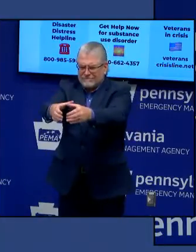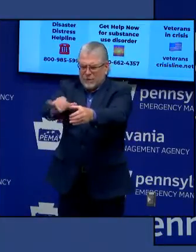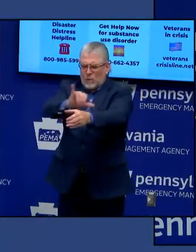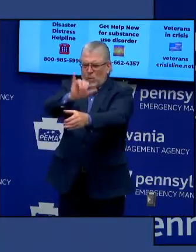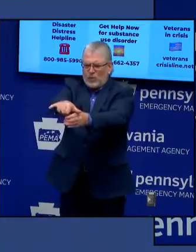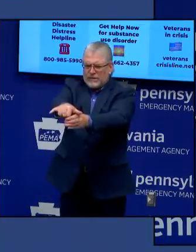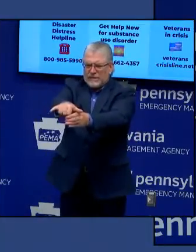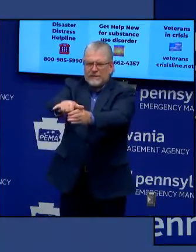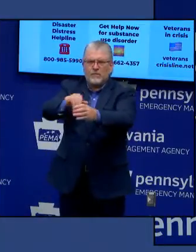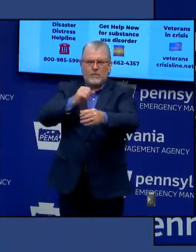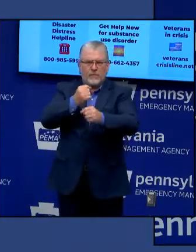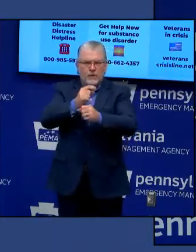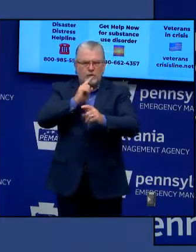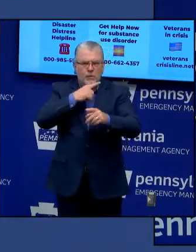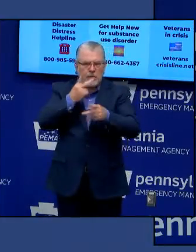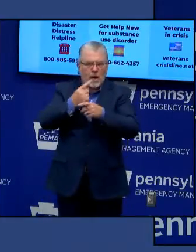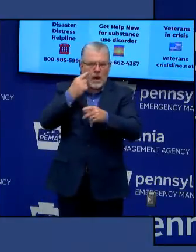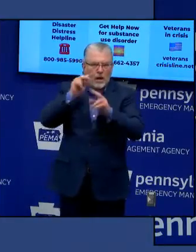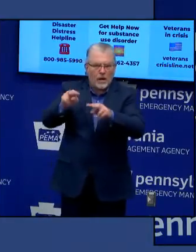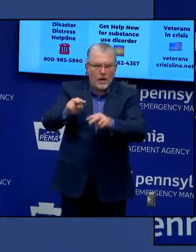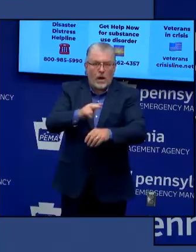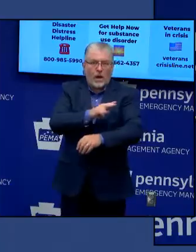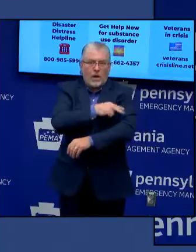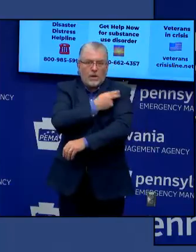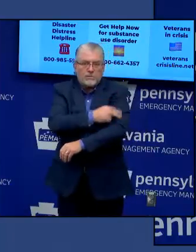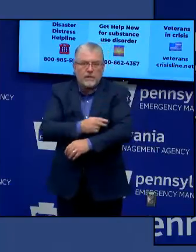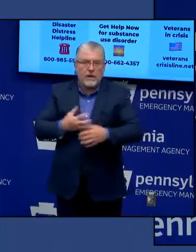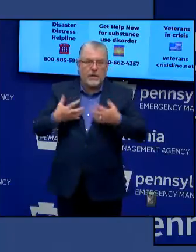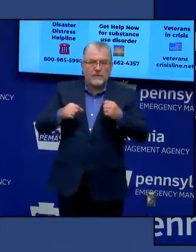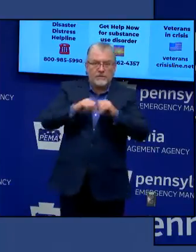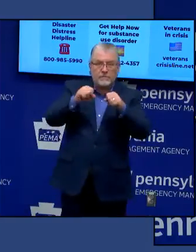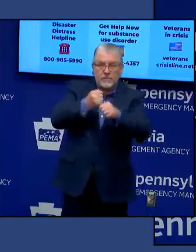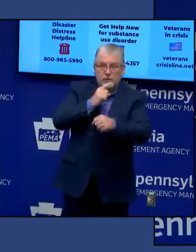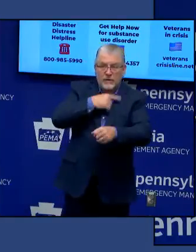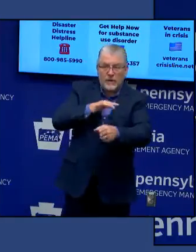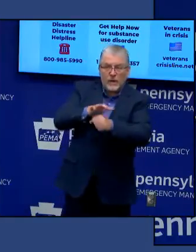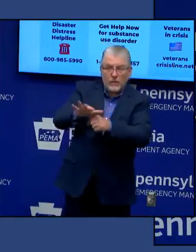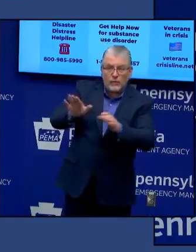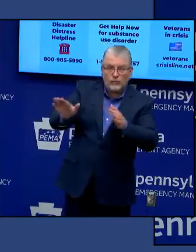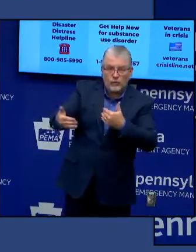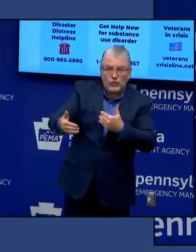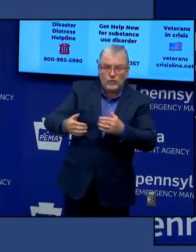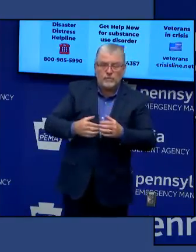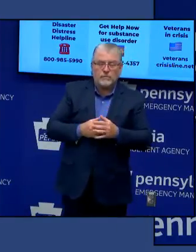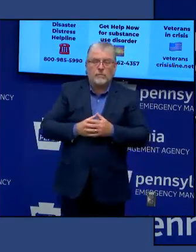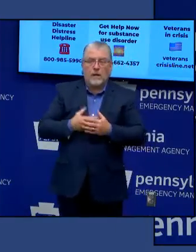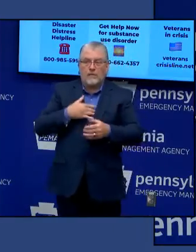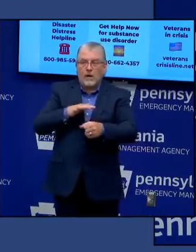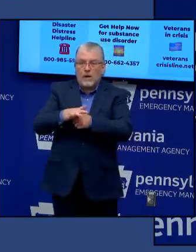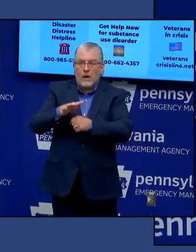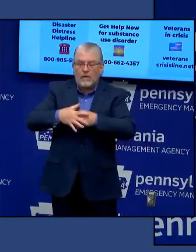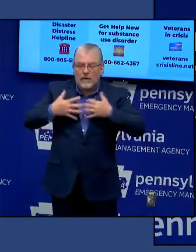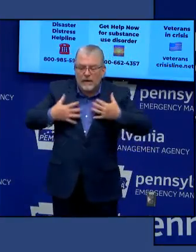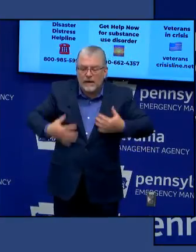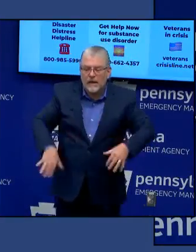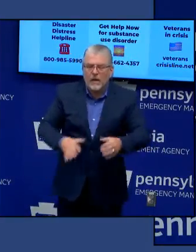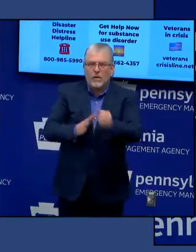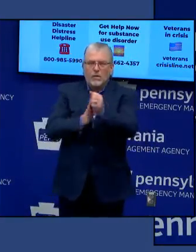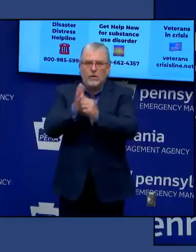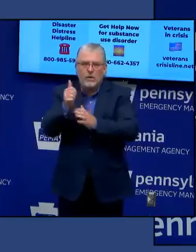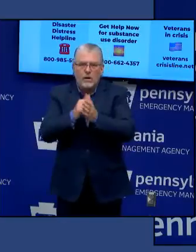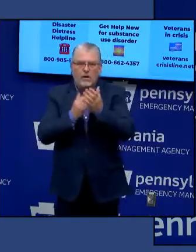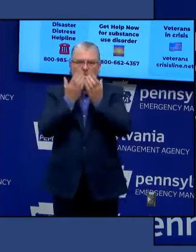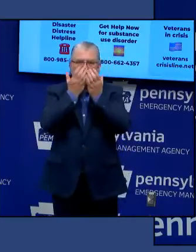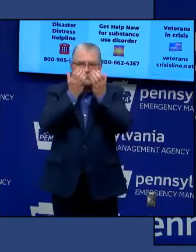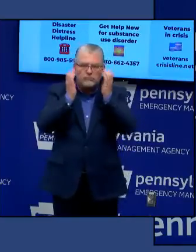and health systems have robust capacity to take care of patients. And so we're working on that now. As counties do go and